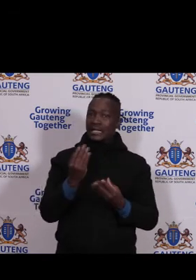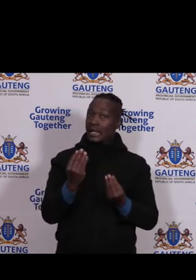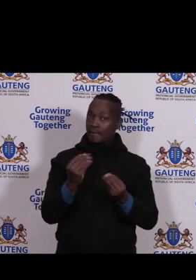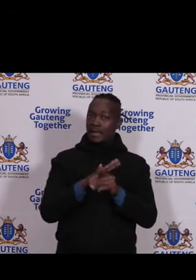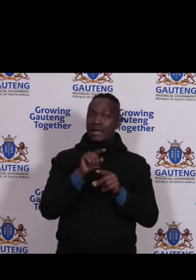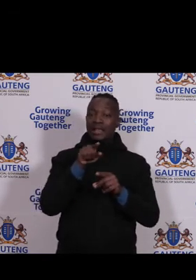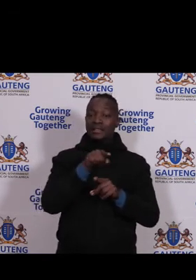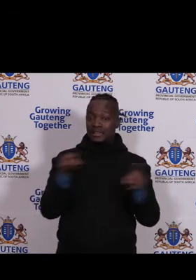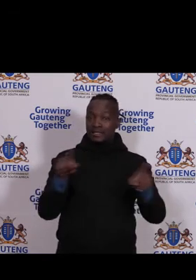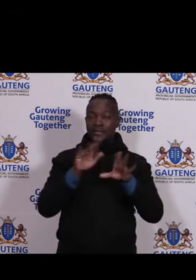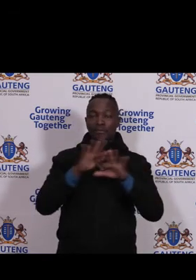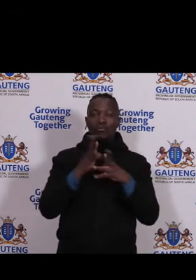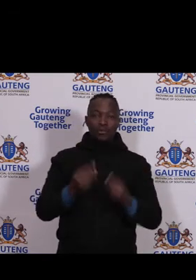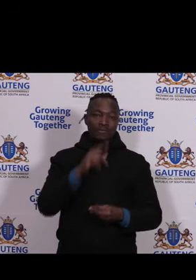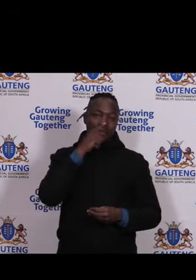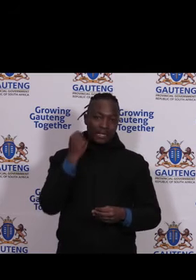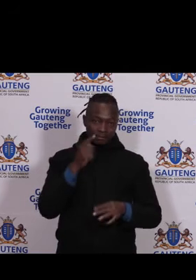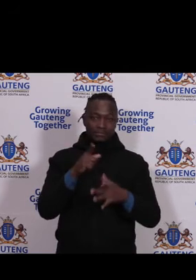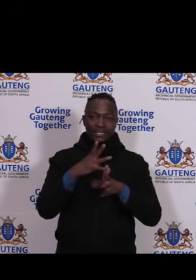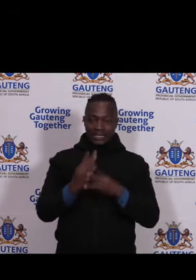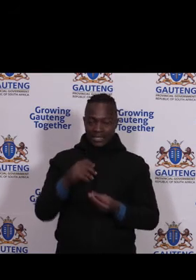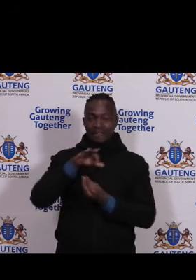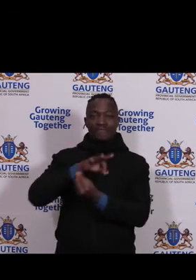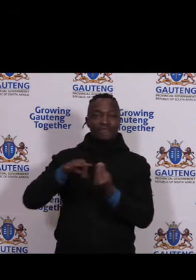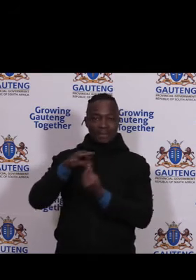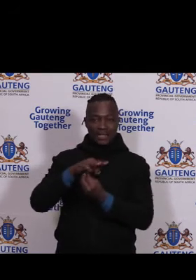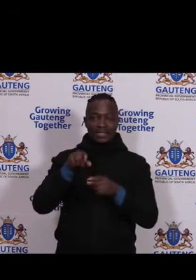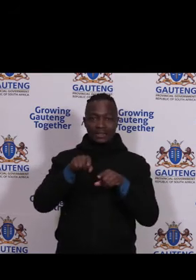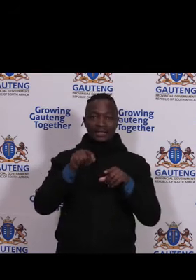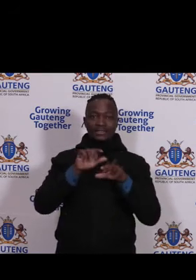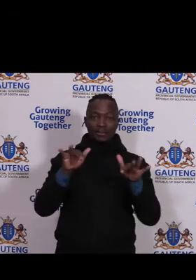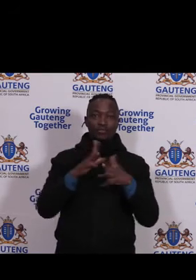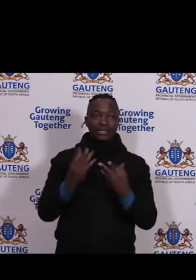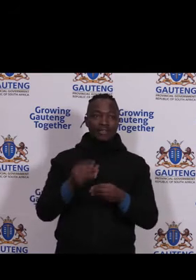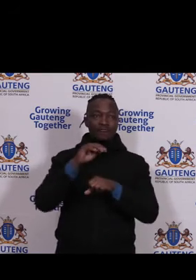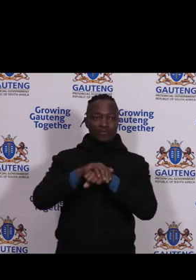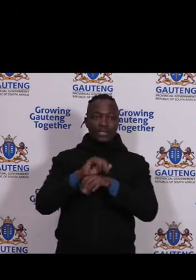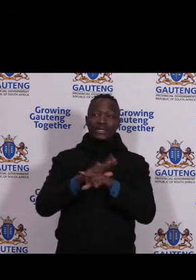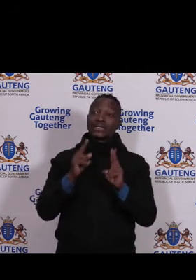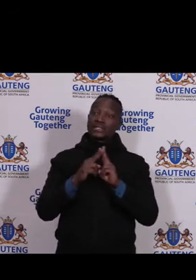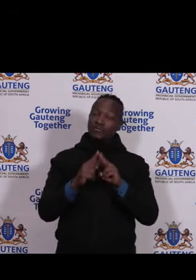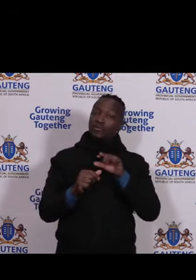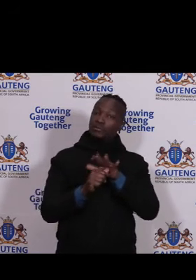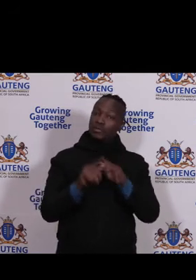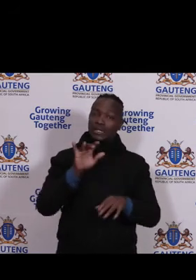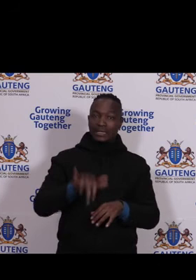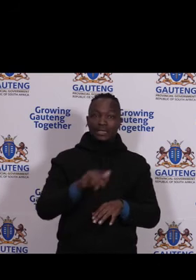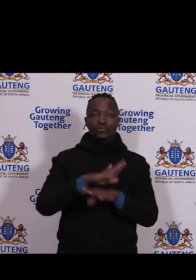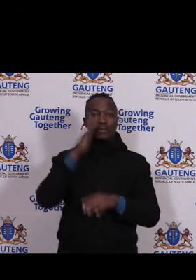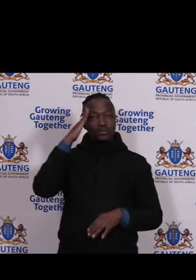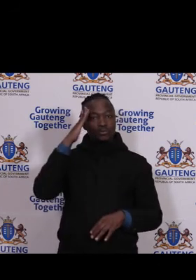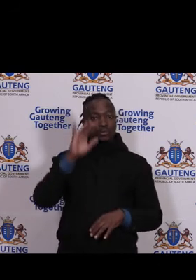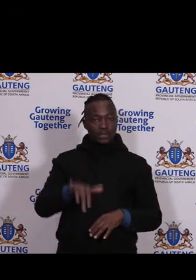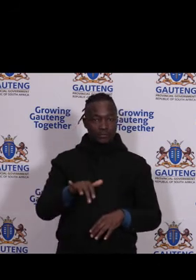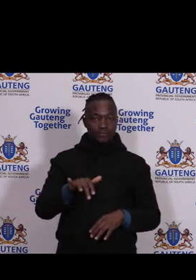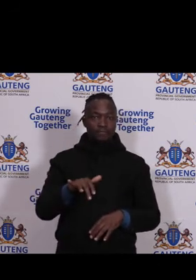are people who've got names. These are people who've got families. These are people who've got friends. And it's important to note whilst you are here